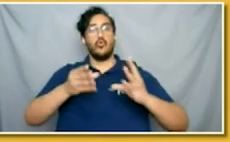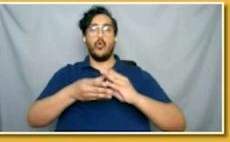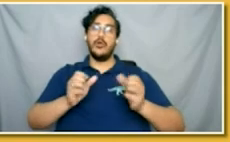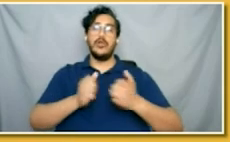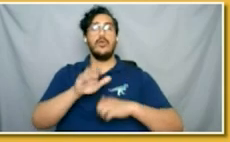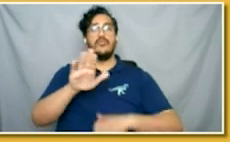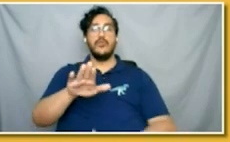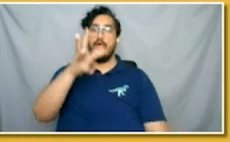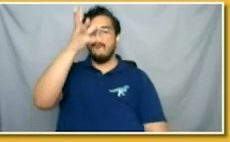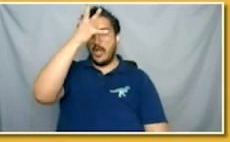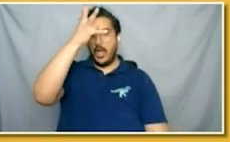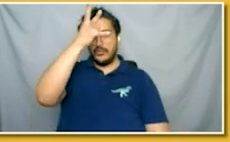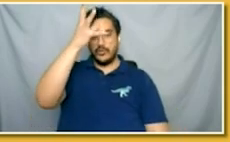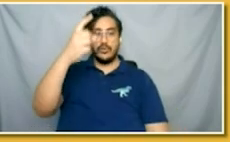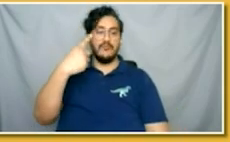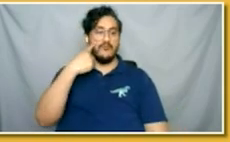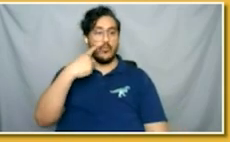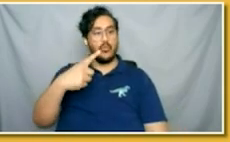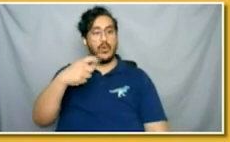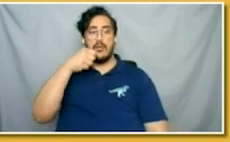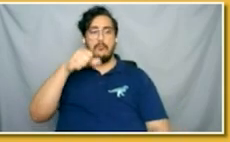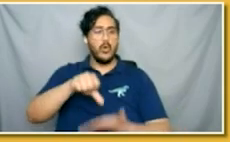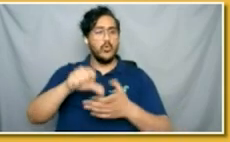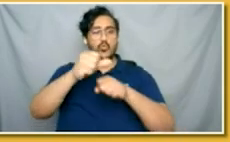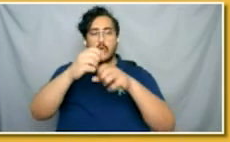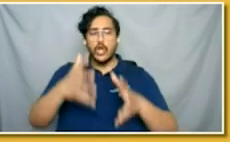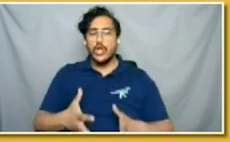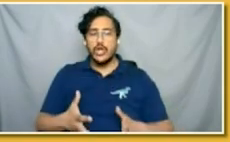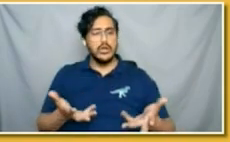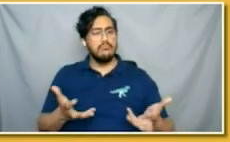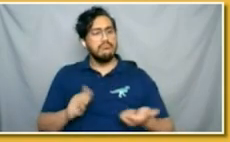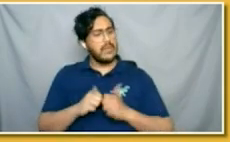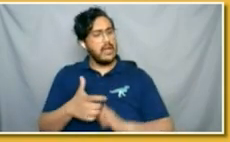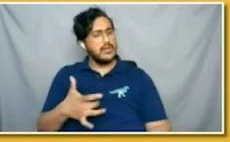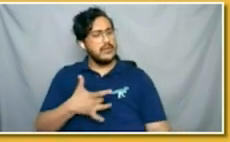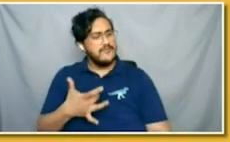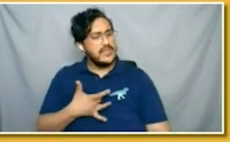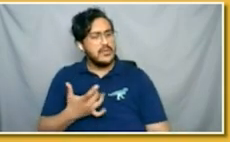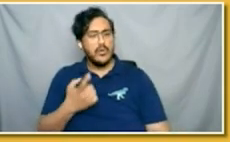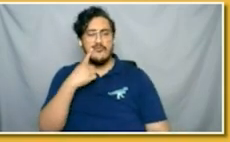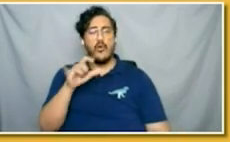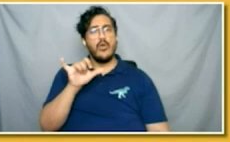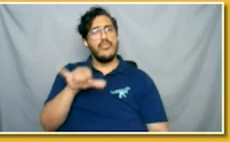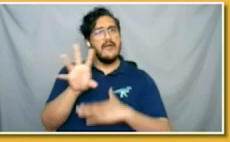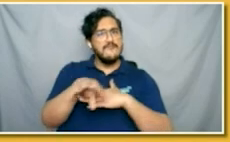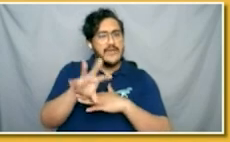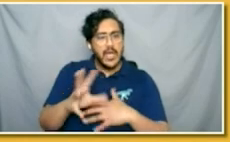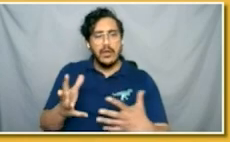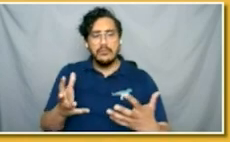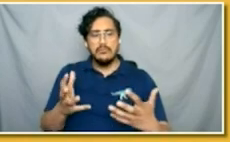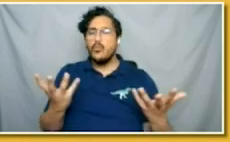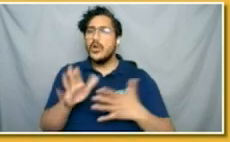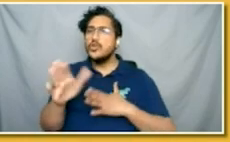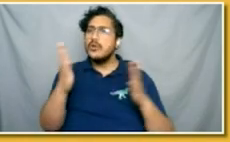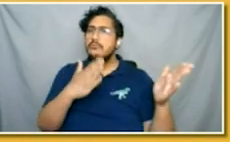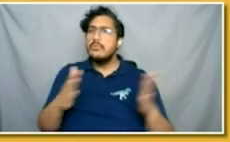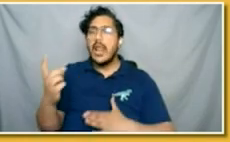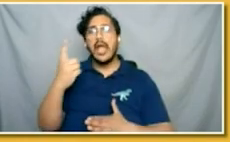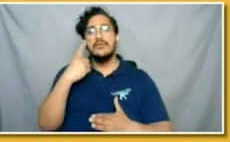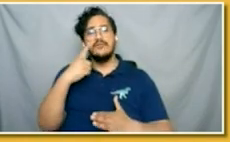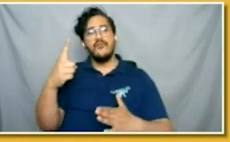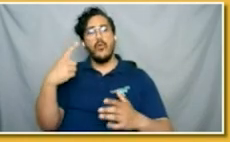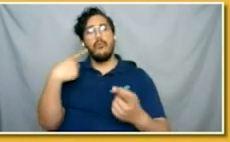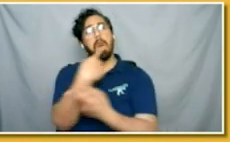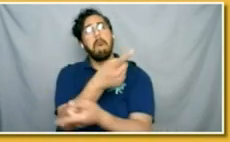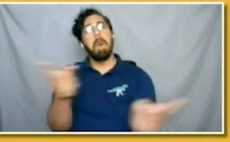postal worker. How does it feel to have this film out? What are your plans for getting it out there so the public knows